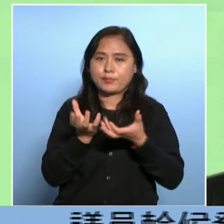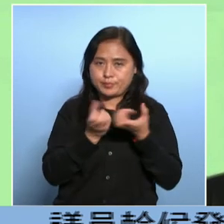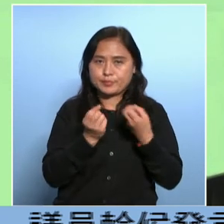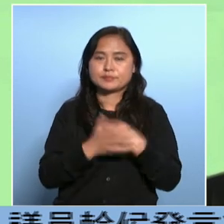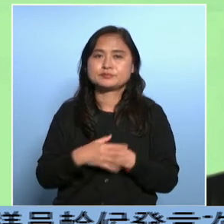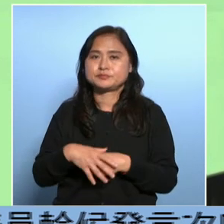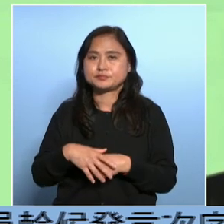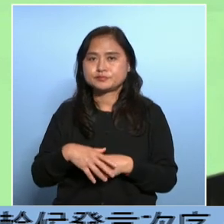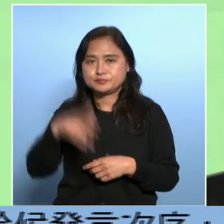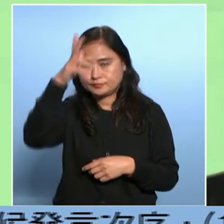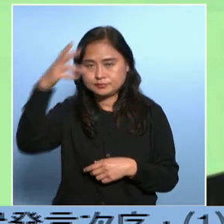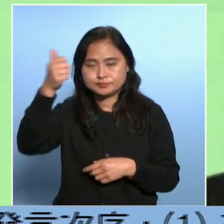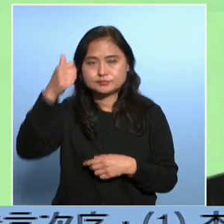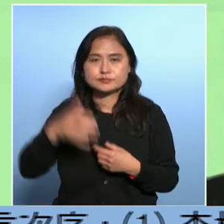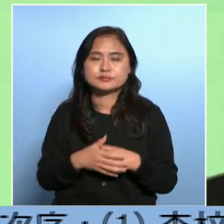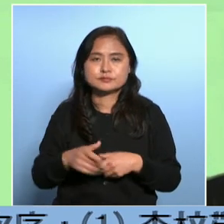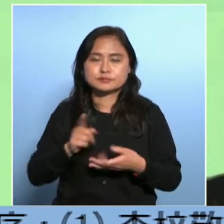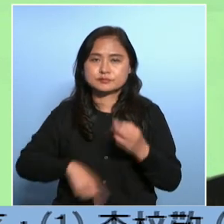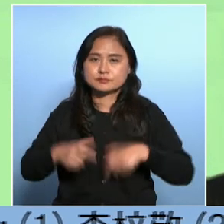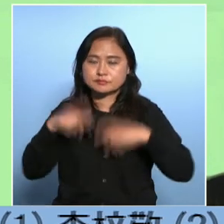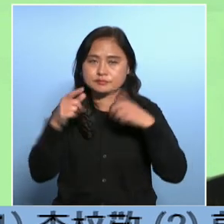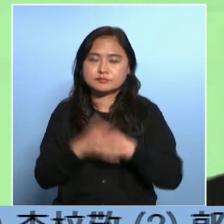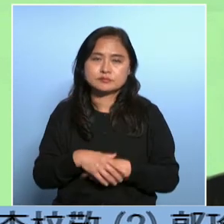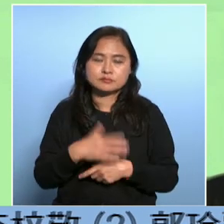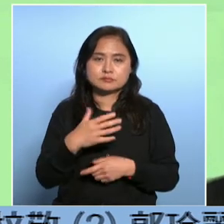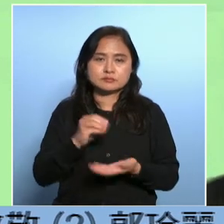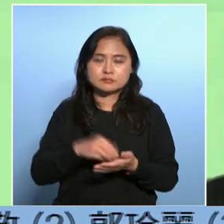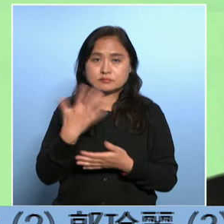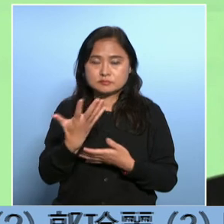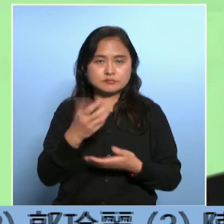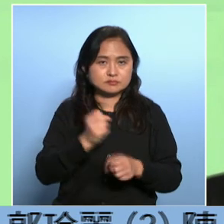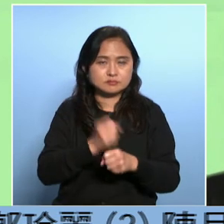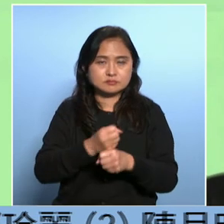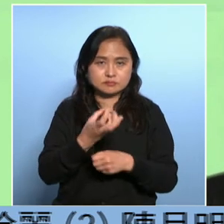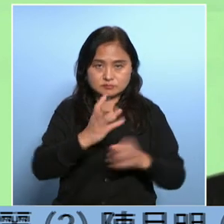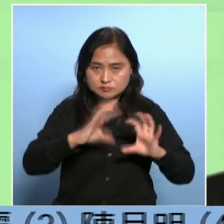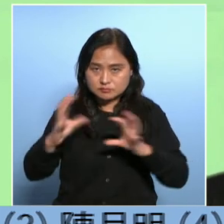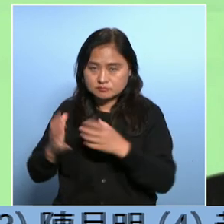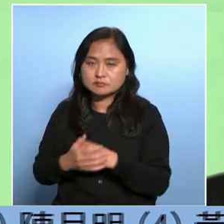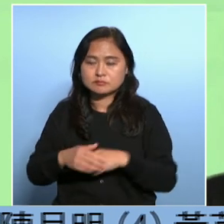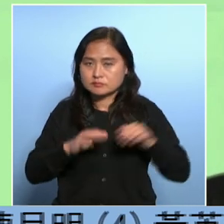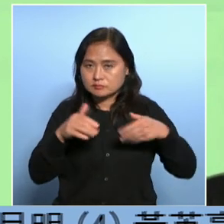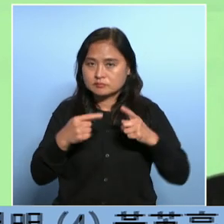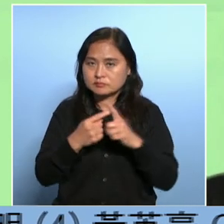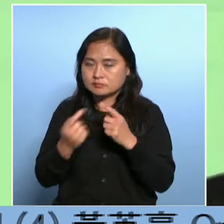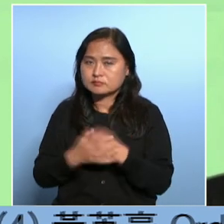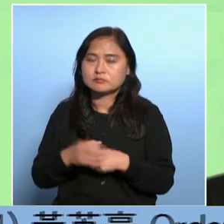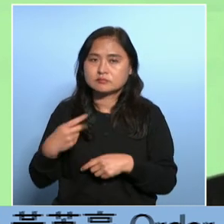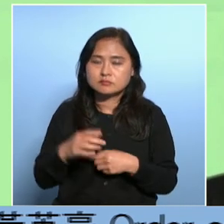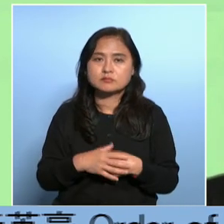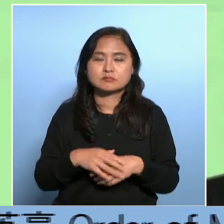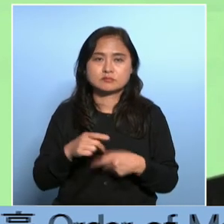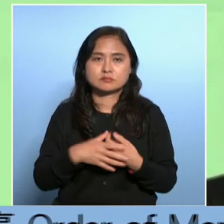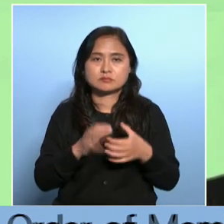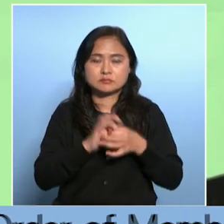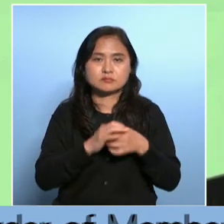government representatives. And the CE has also designated five senior officials to